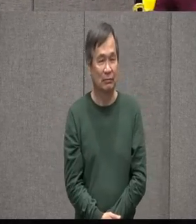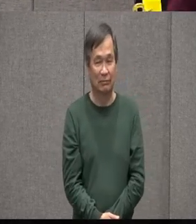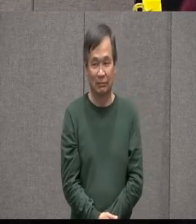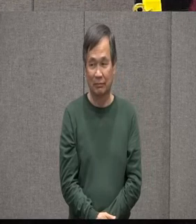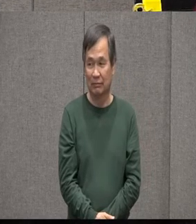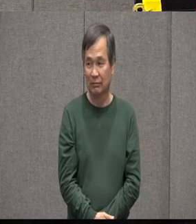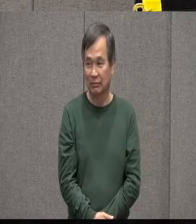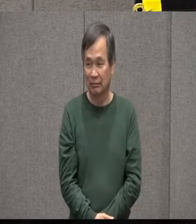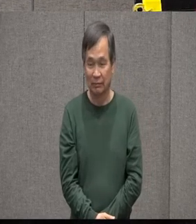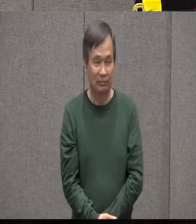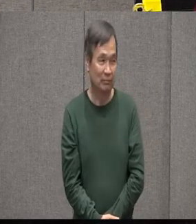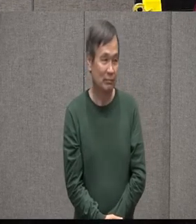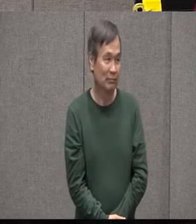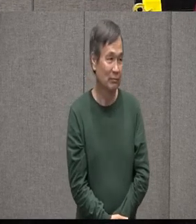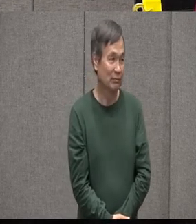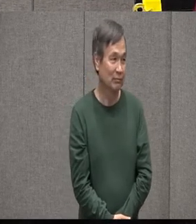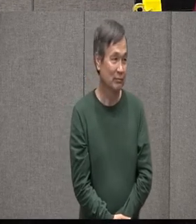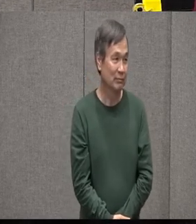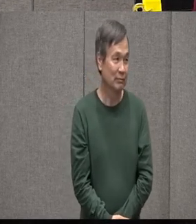Okay.